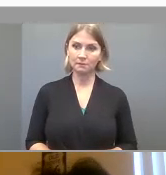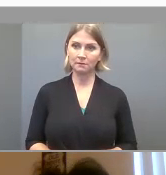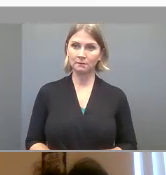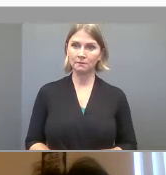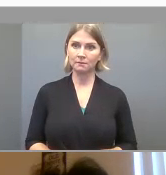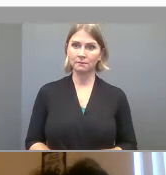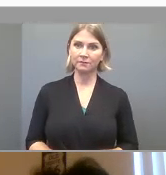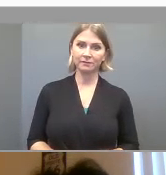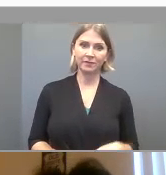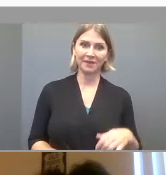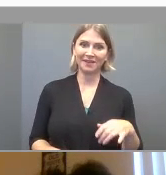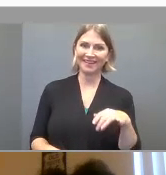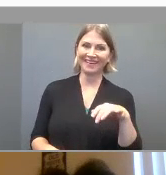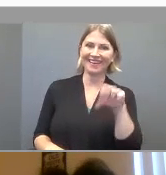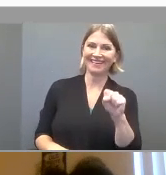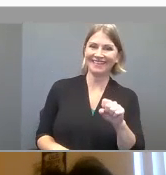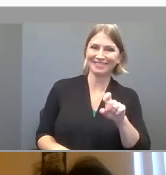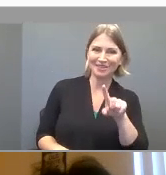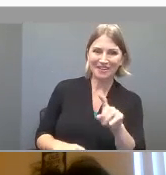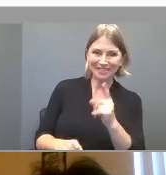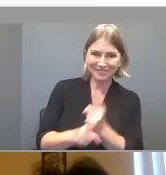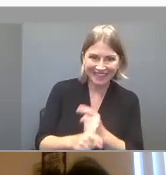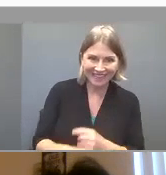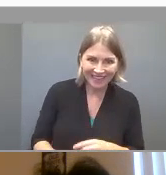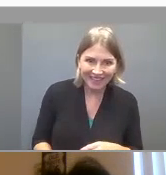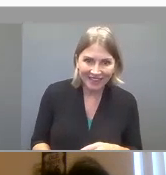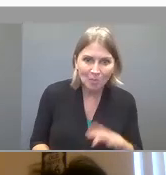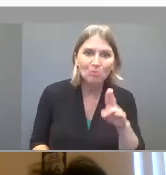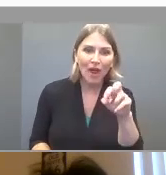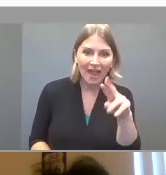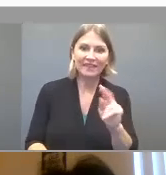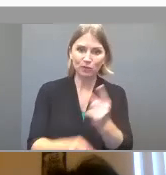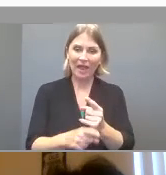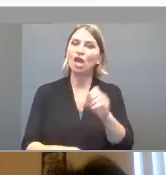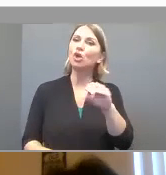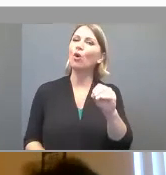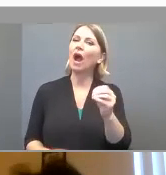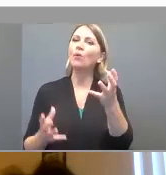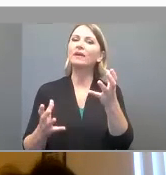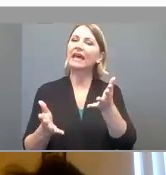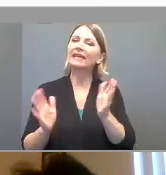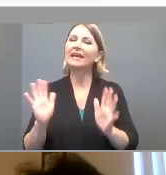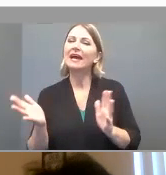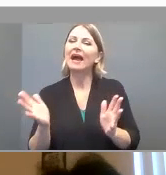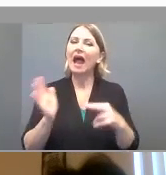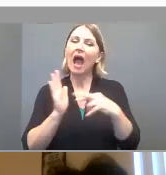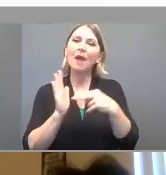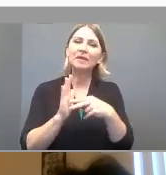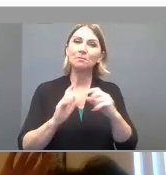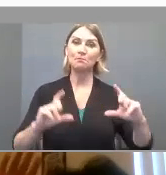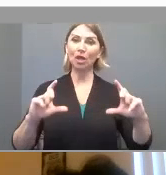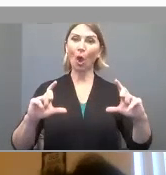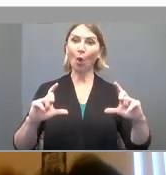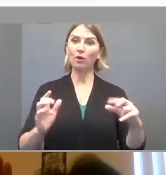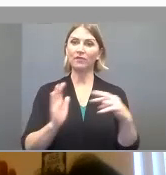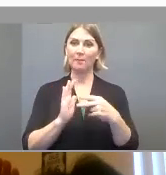Yes, 100 n square is a thing. Yes, Brian, I do agree. But I would like us, I mean, I know that big O means that it